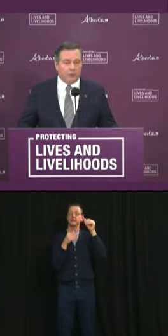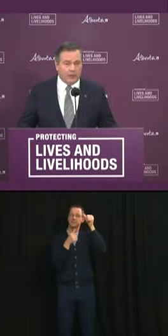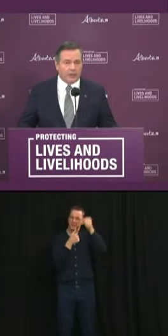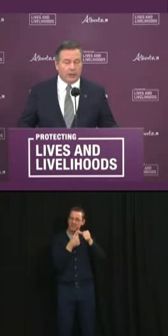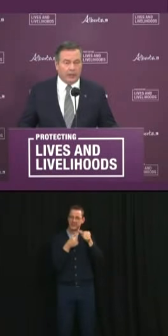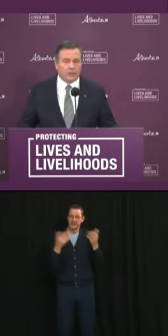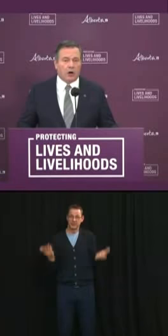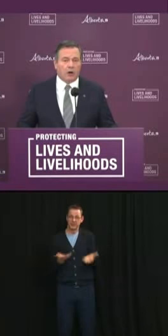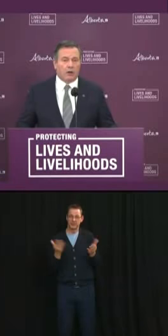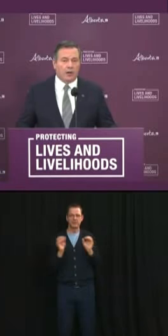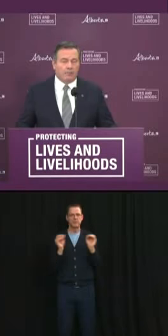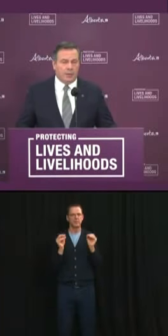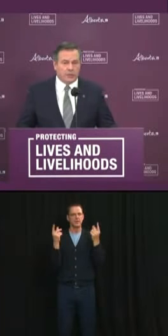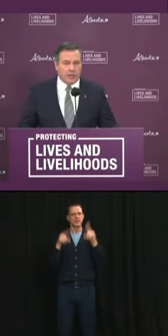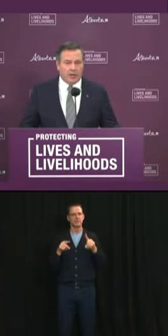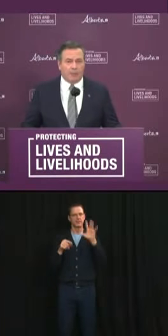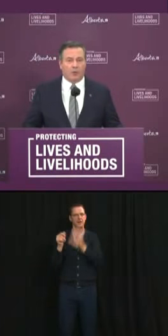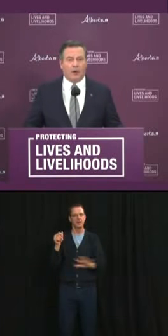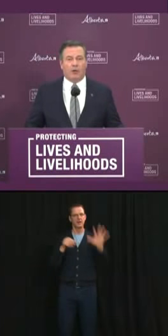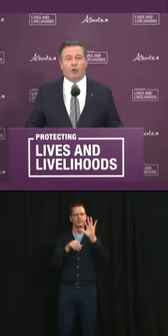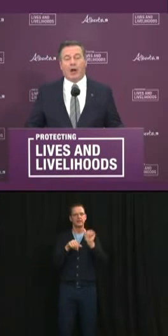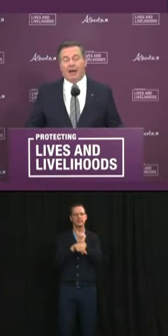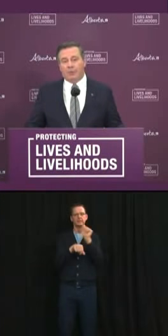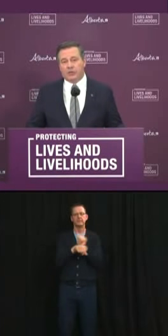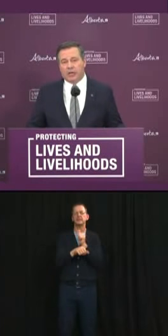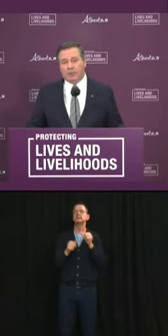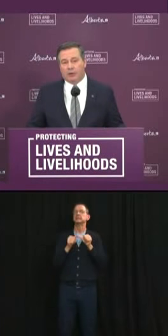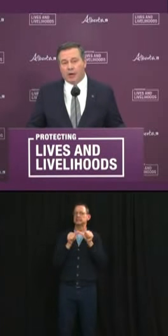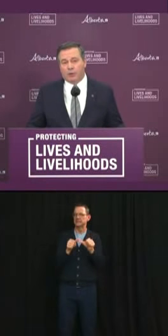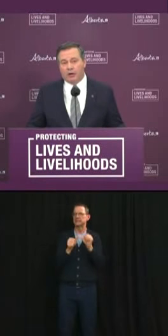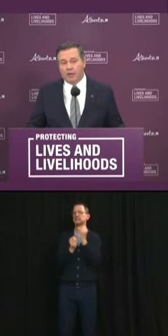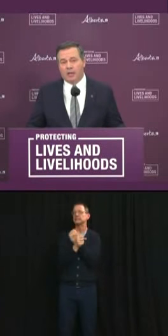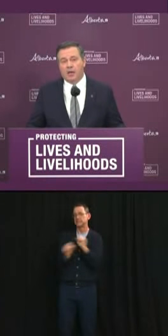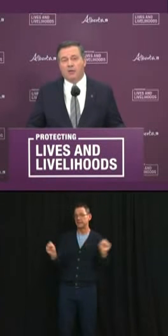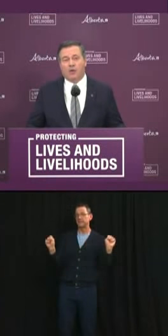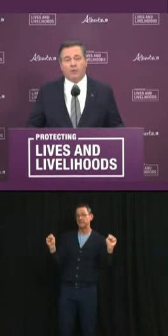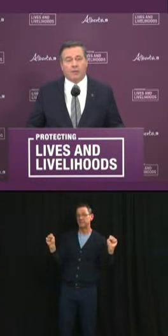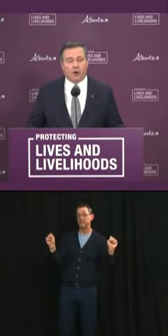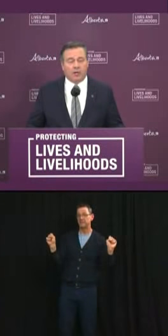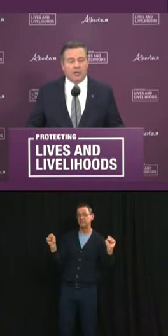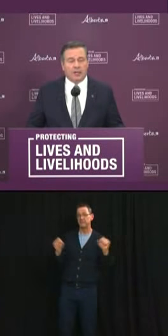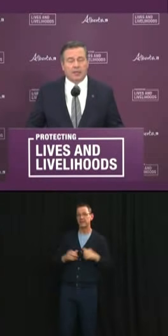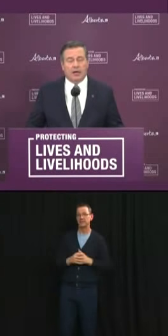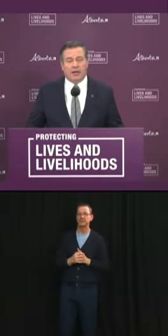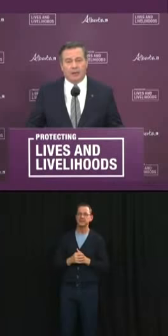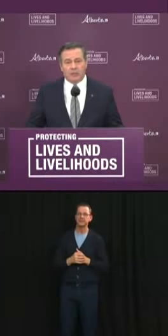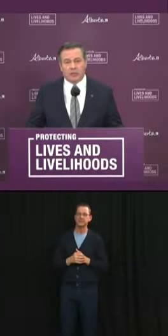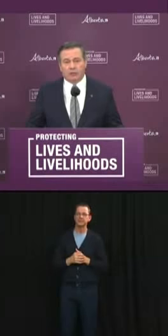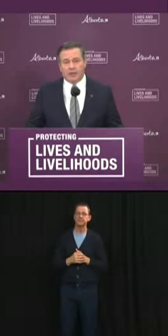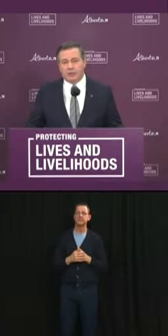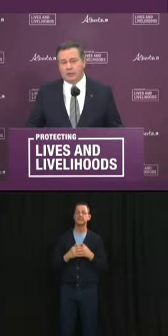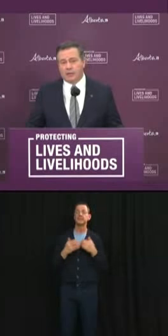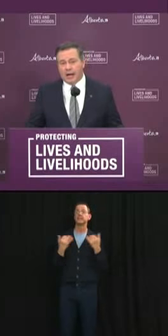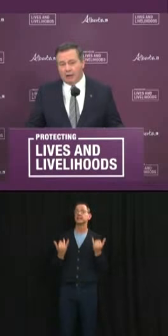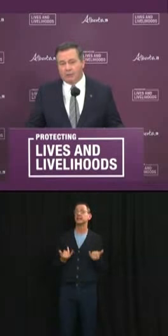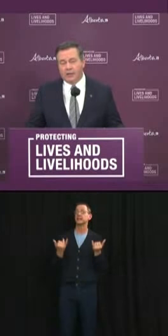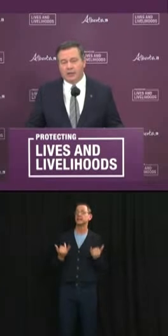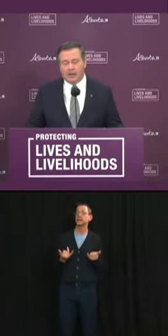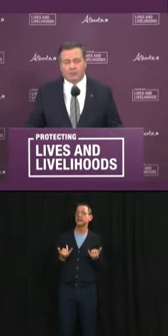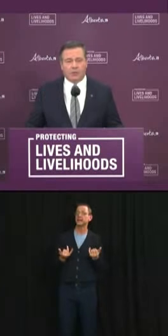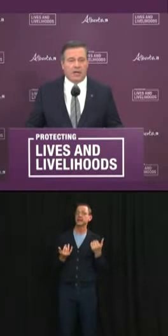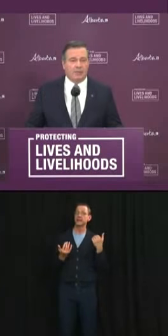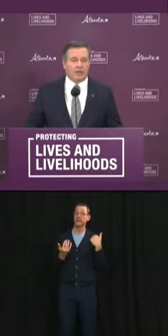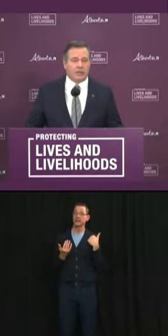flow clinics are being set up or have been set up in Grand Prairie, Fort McMurray, Edmonton, Red Deer,